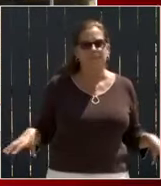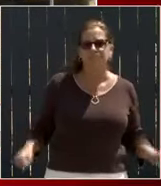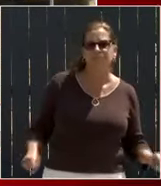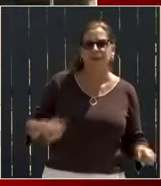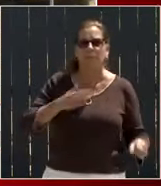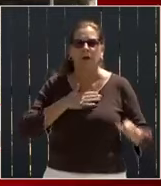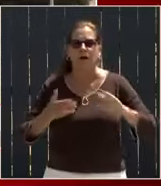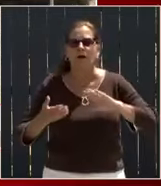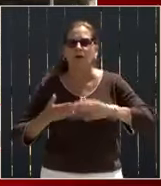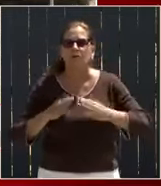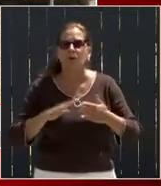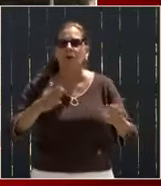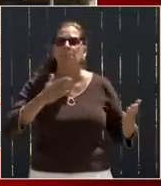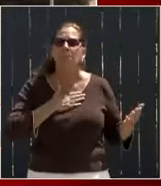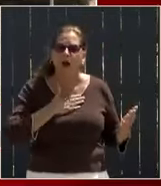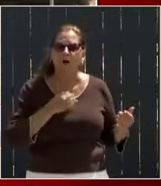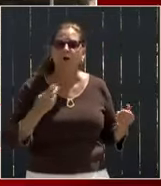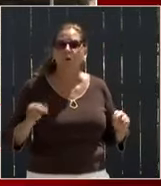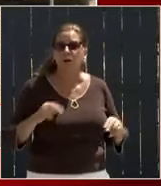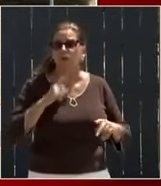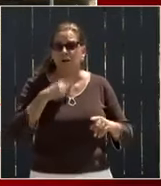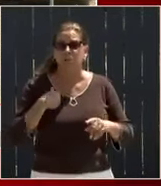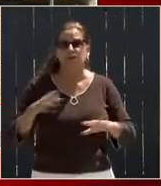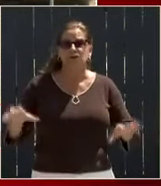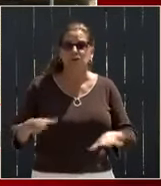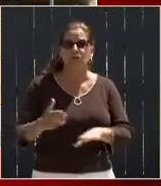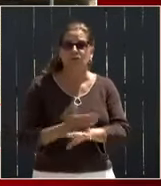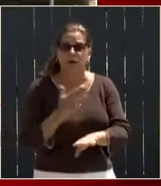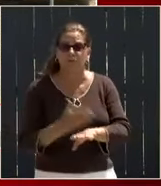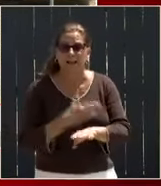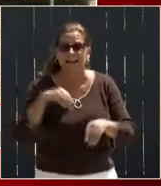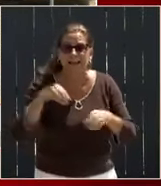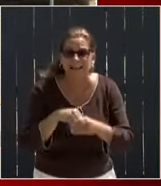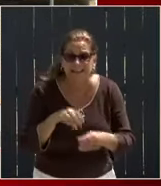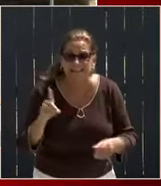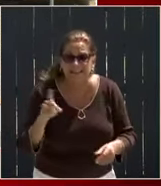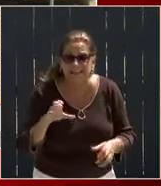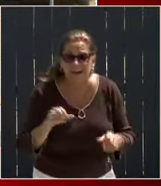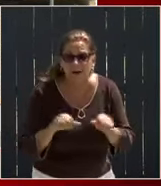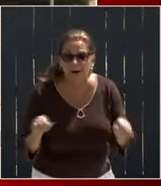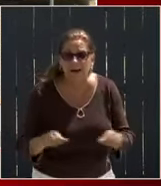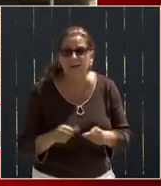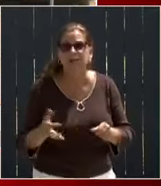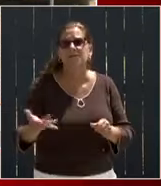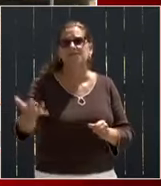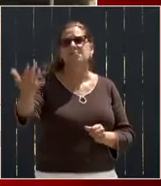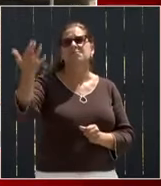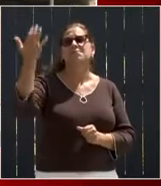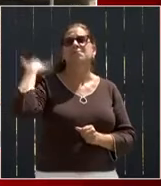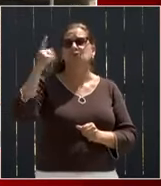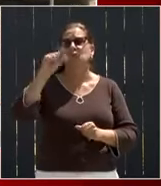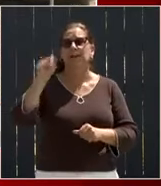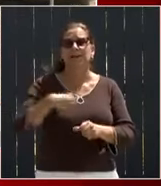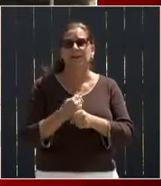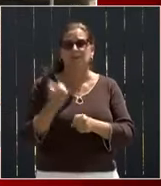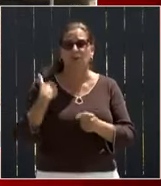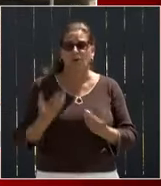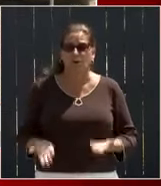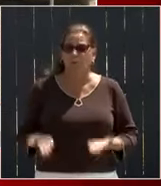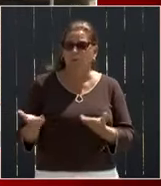neighborhoods in the D.C. metro area is why 20 years ago we submitted our proposal to develop Skyland Town